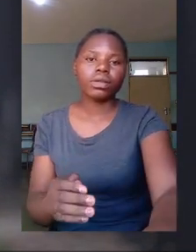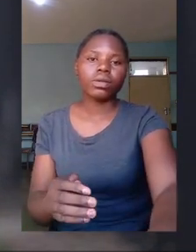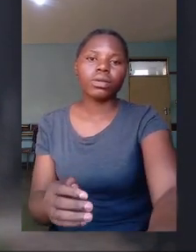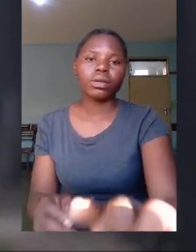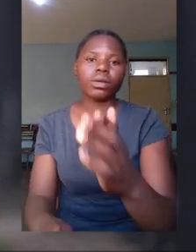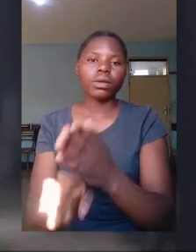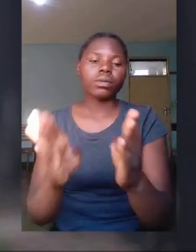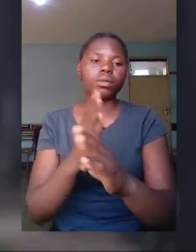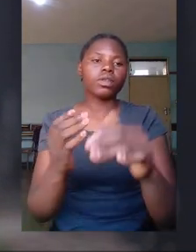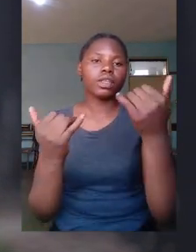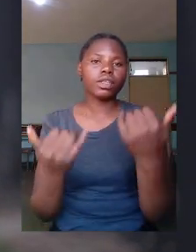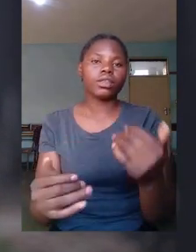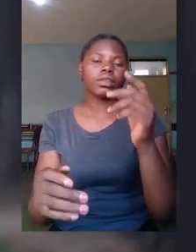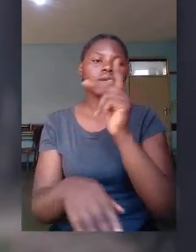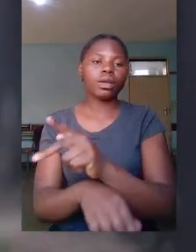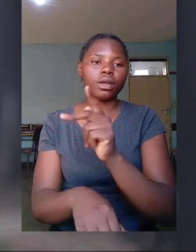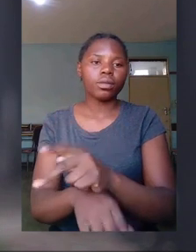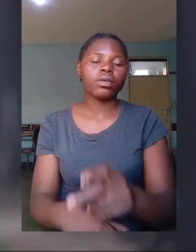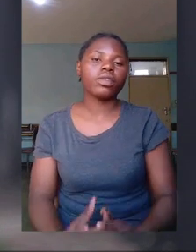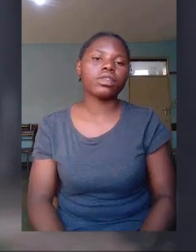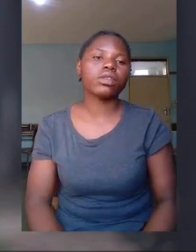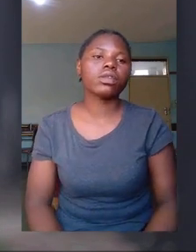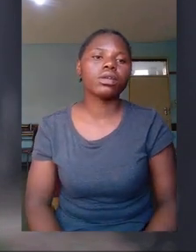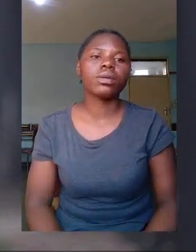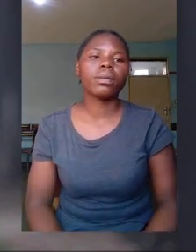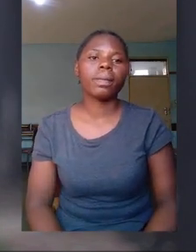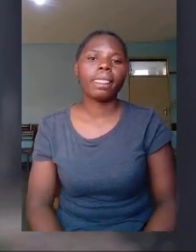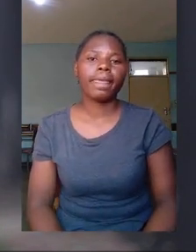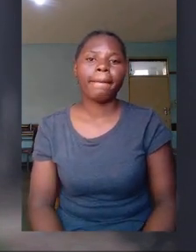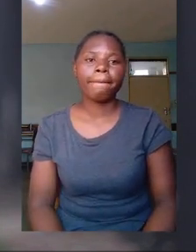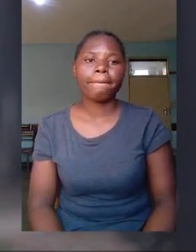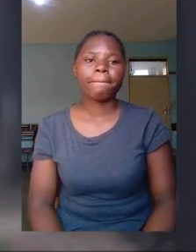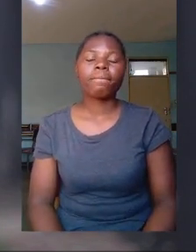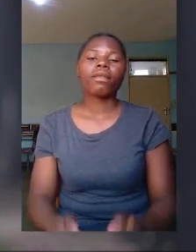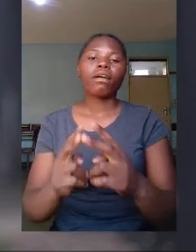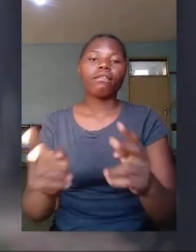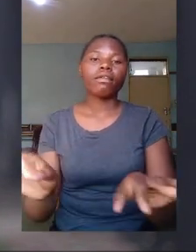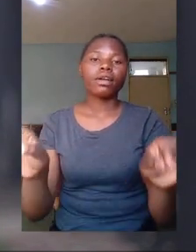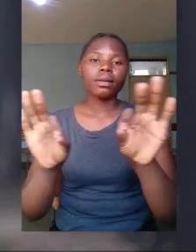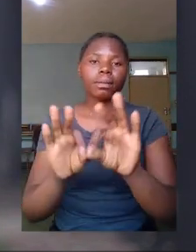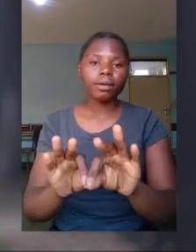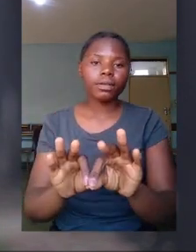Southern Africa and indeed Africa. But critically as well, it's